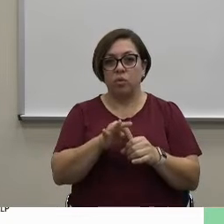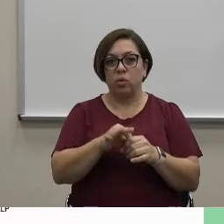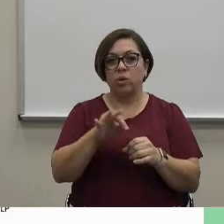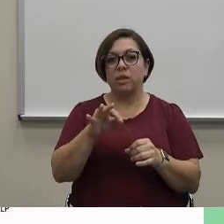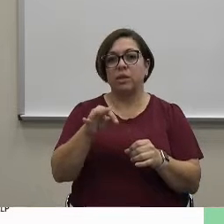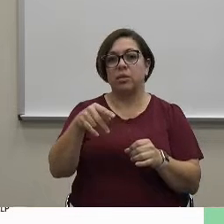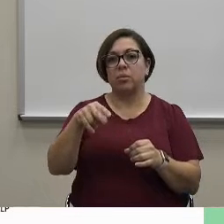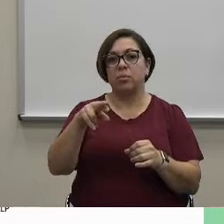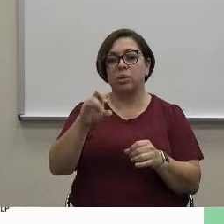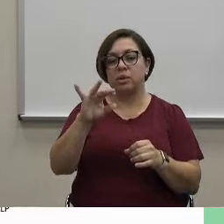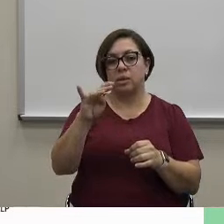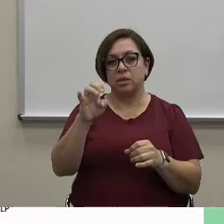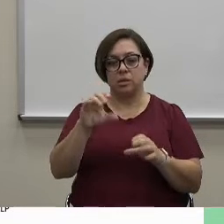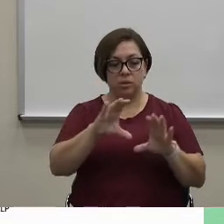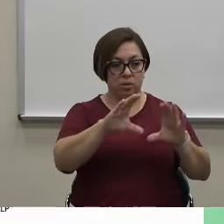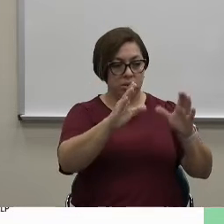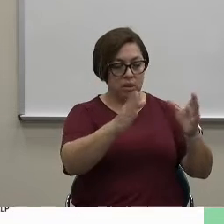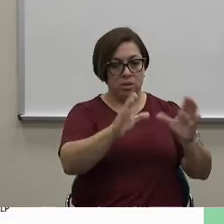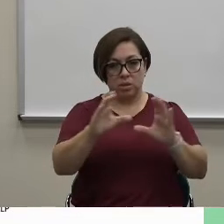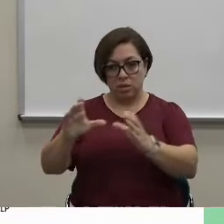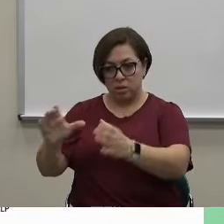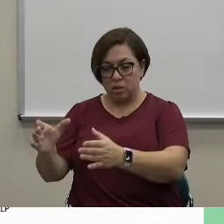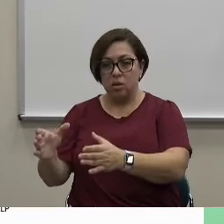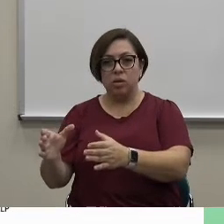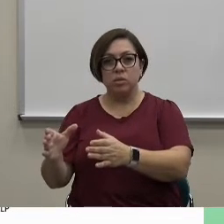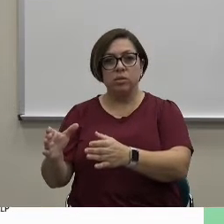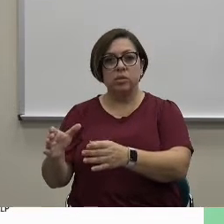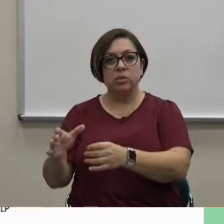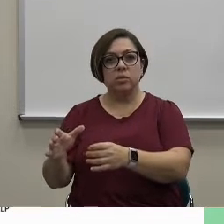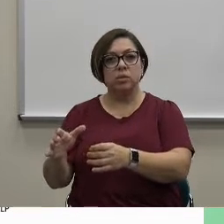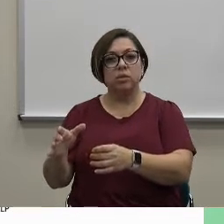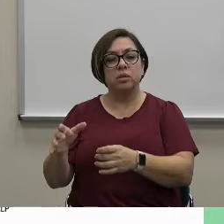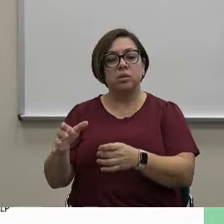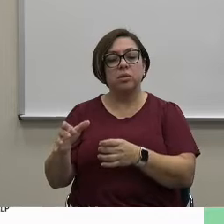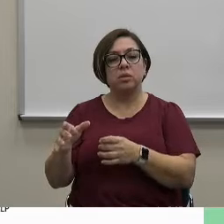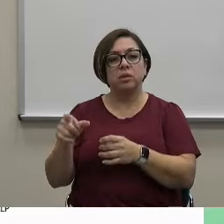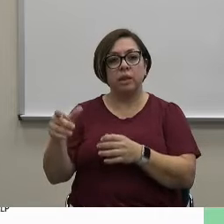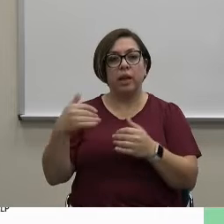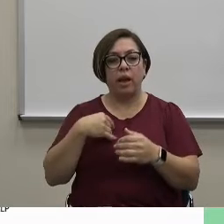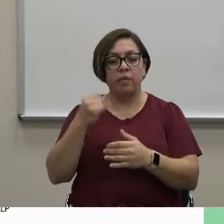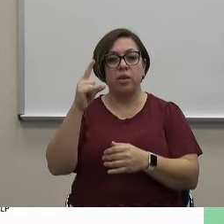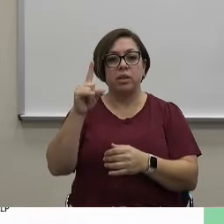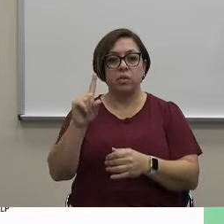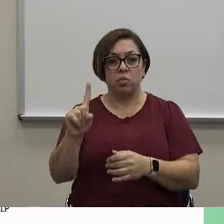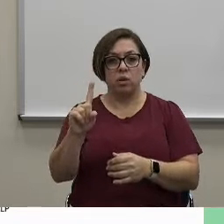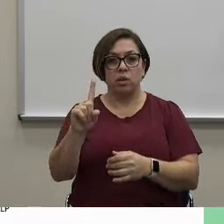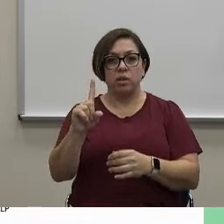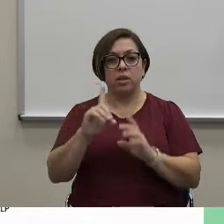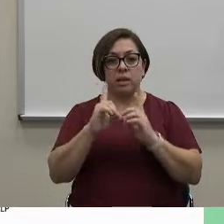that everyone in a particular election precinct is in a single district and therefore has